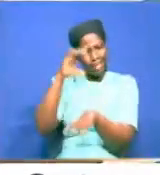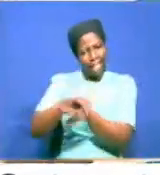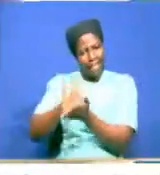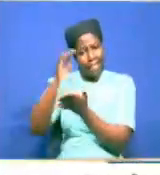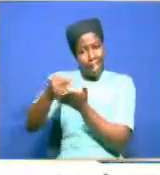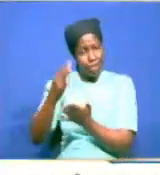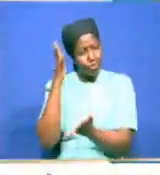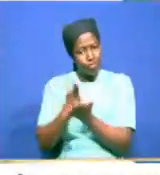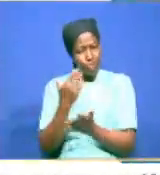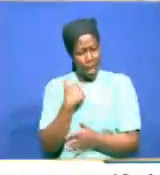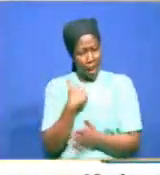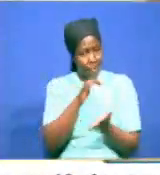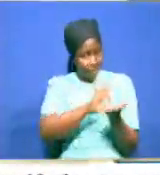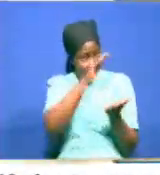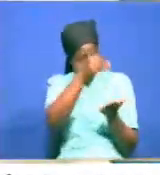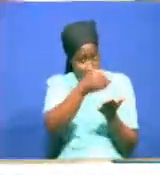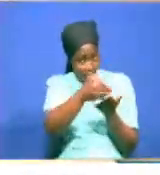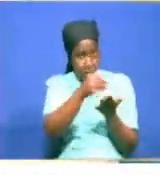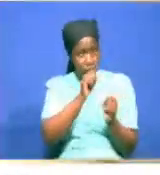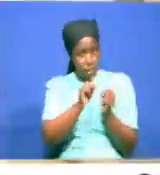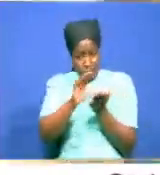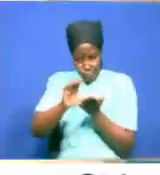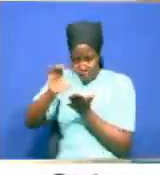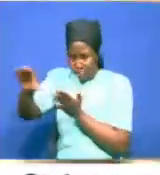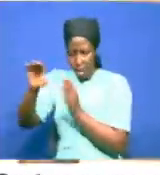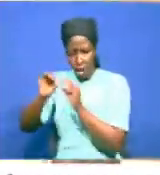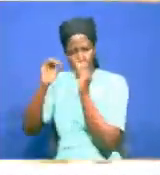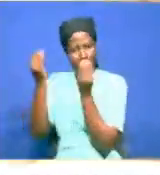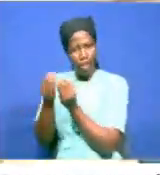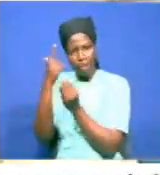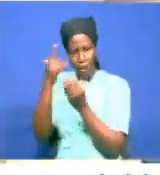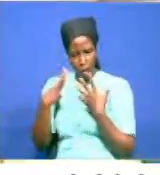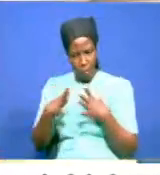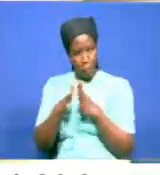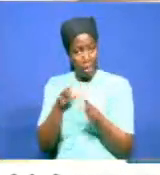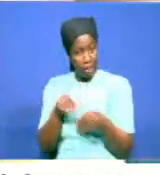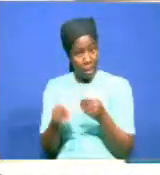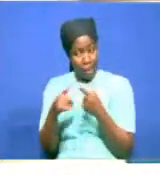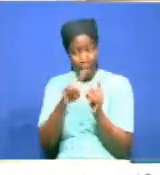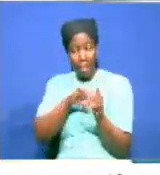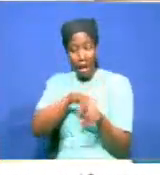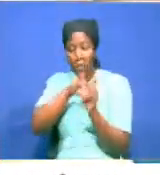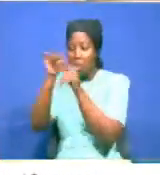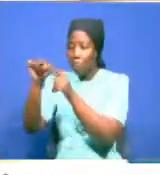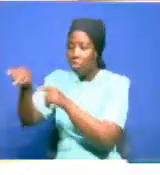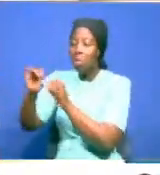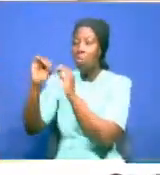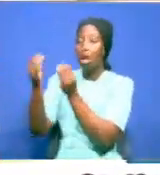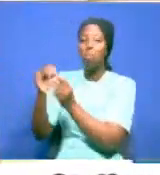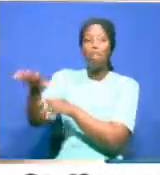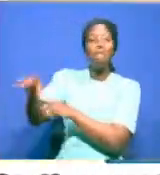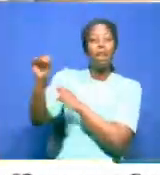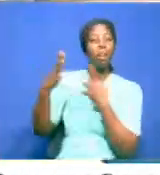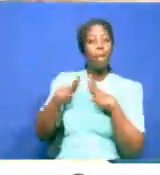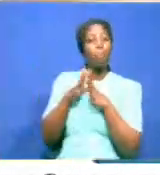funds that go to, in quotes, there are funds that go to organizations of persons with disabilities. But on the ground, when you go there, you find persons with disabilities